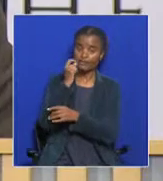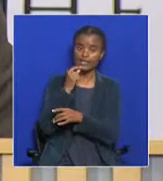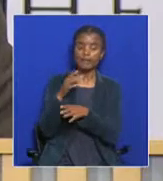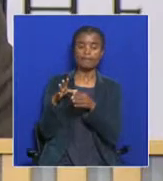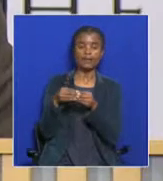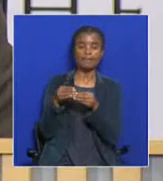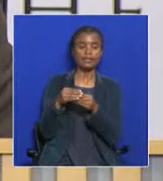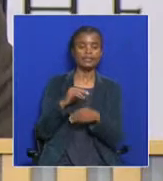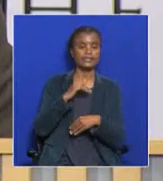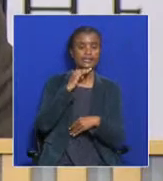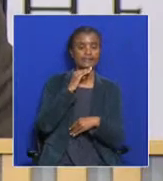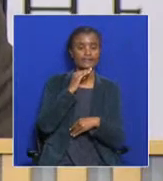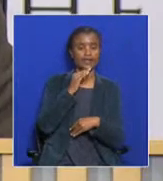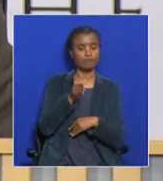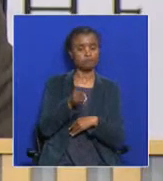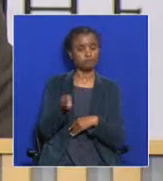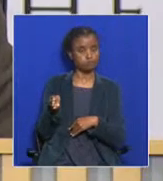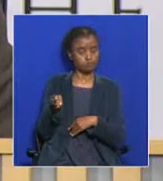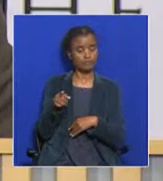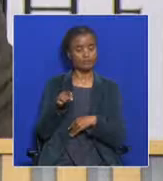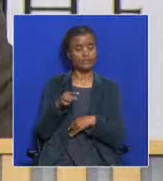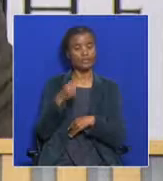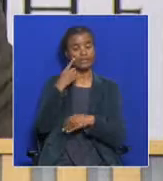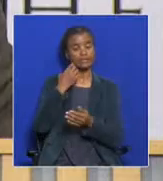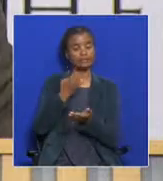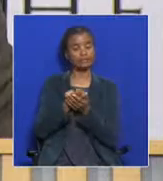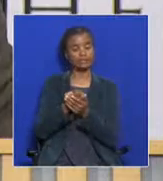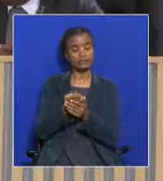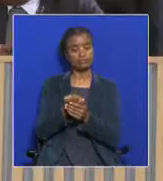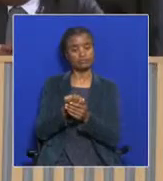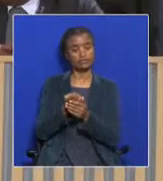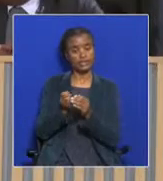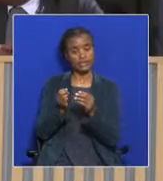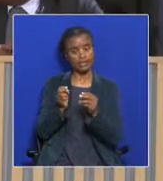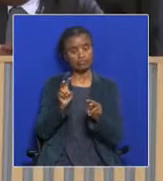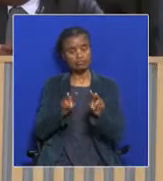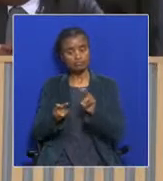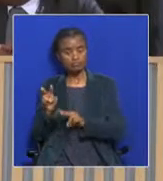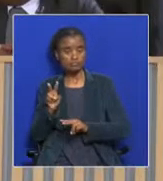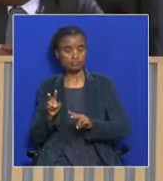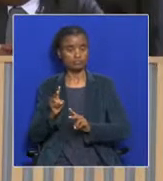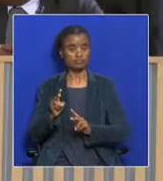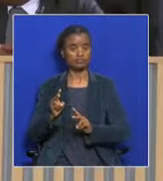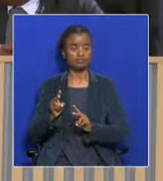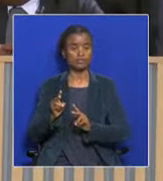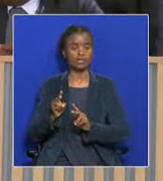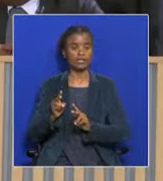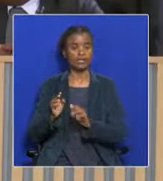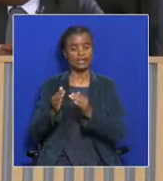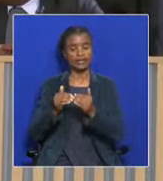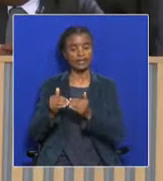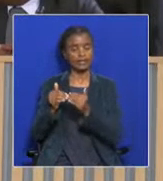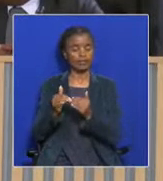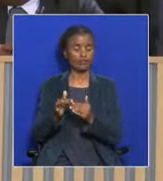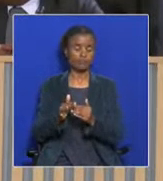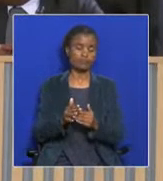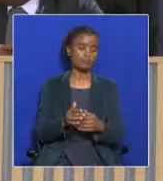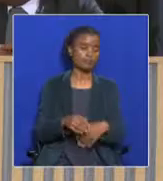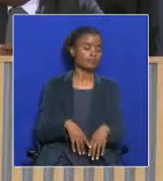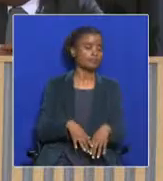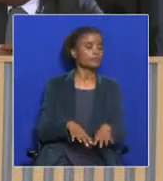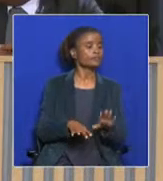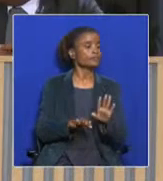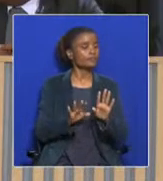I just thought I'd place that before the Commission. That's not the reason why your consignment was not stored in Isipingo, so